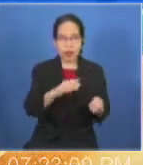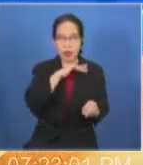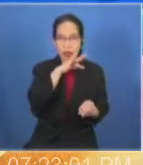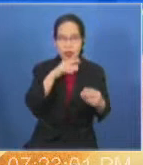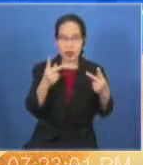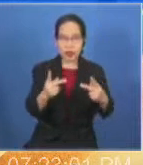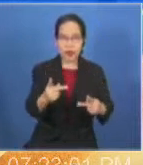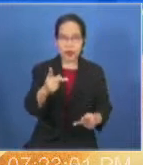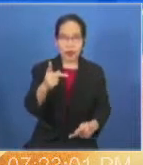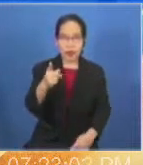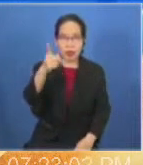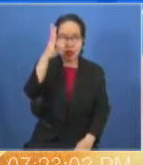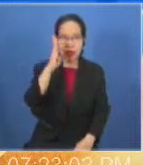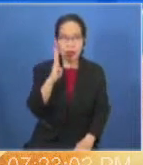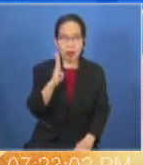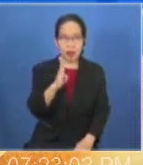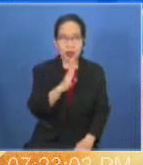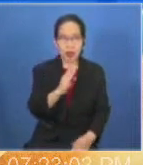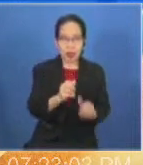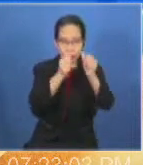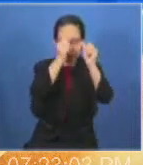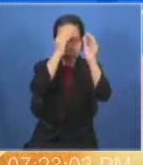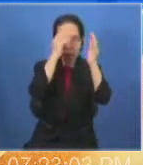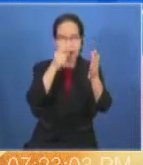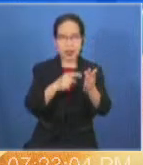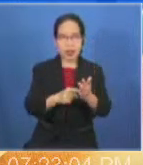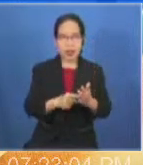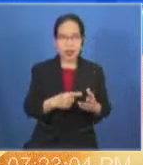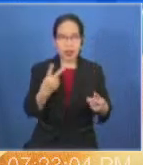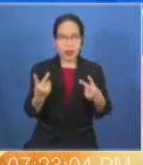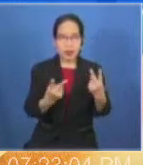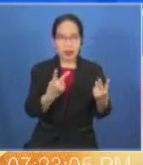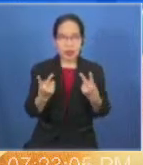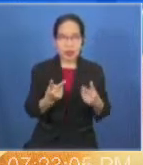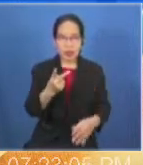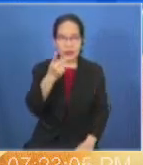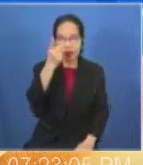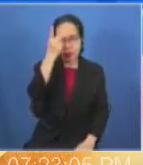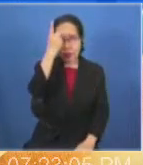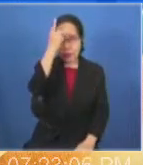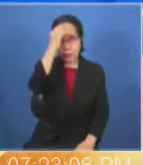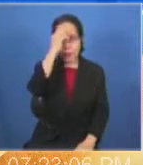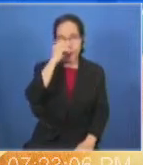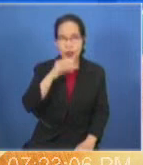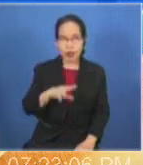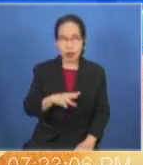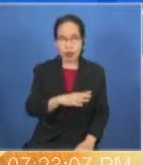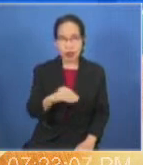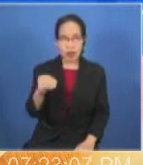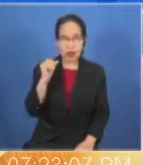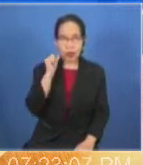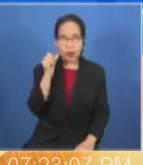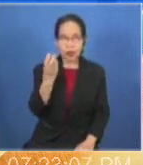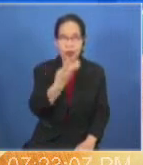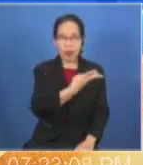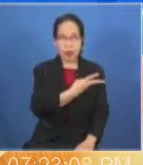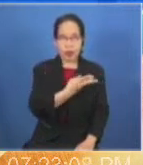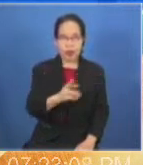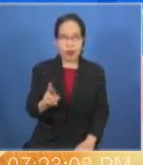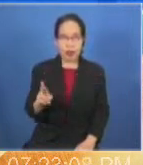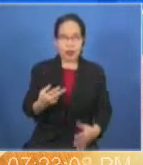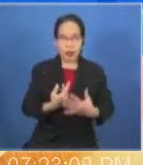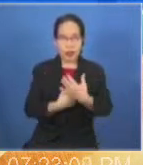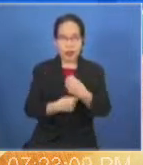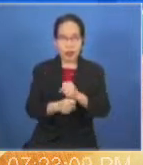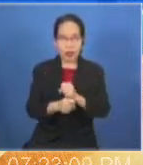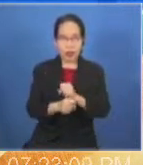Diyos at Ama ay ito. It says in verse 27, pure religion and undefiled before God and the Father